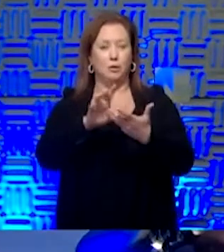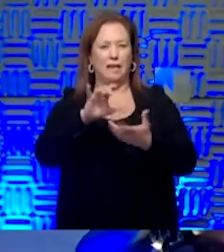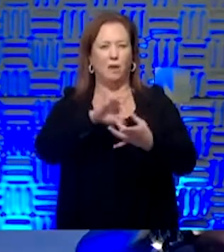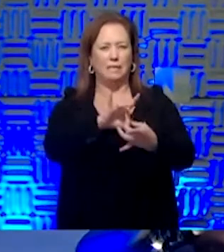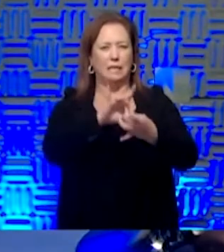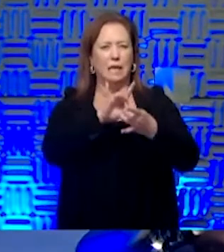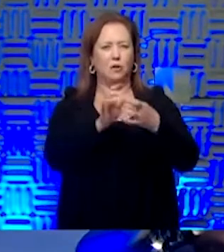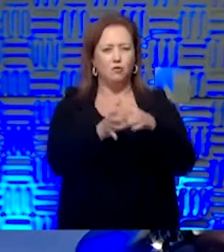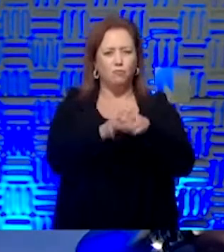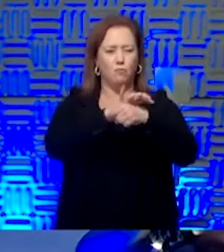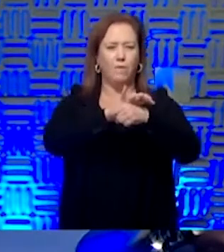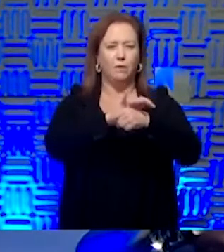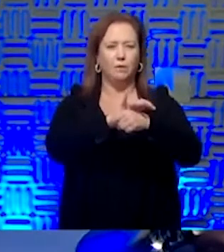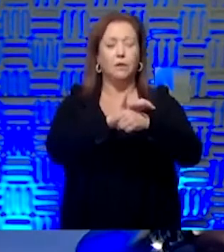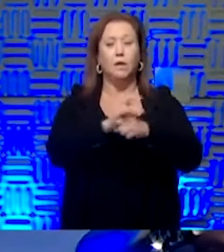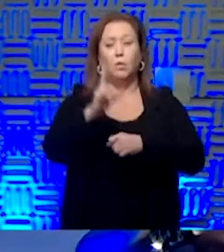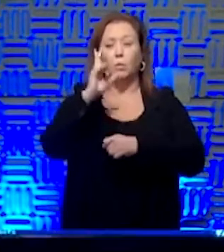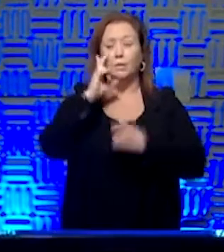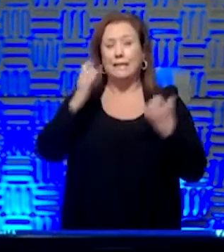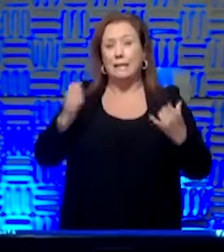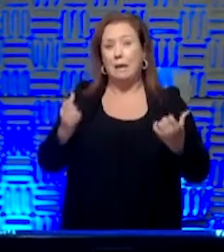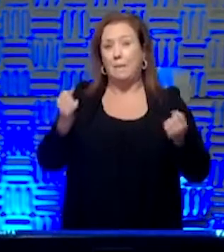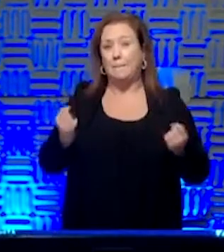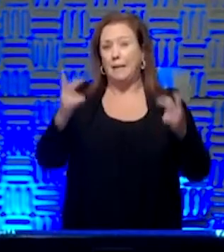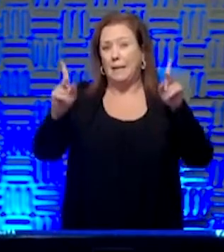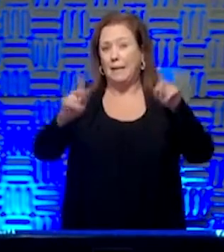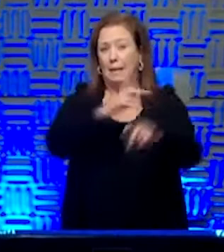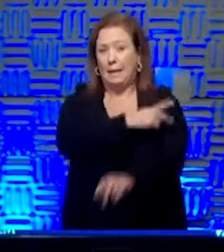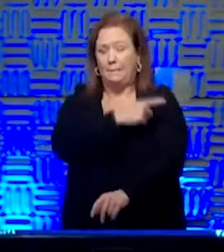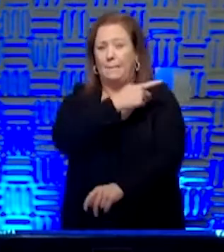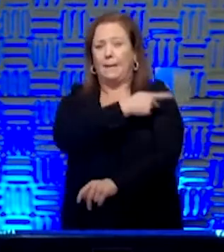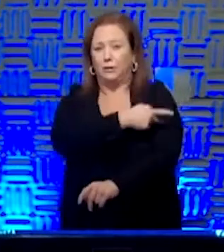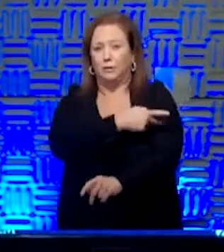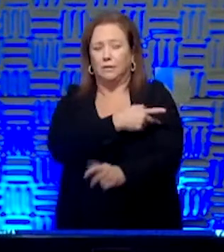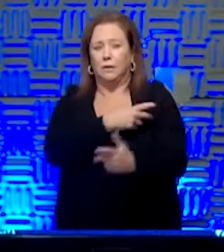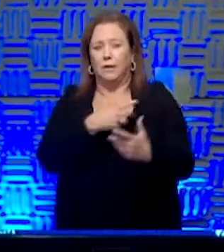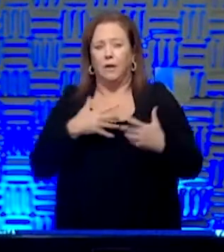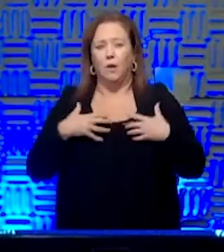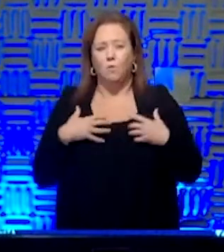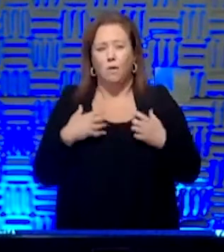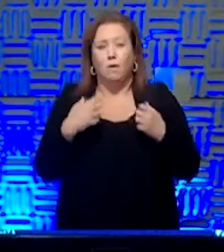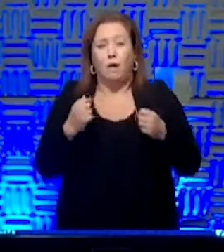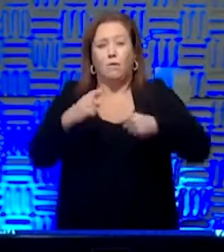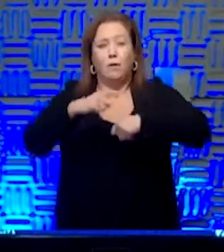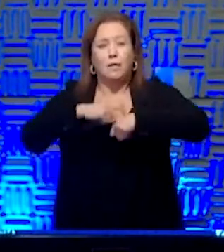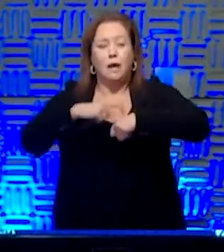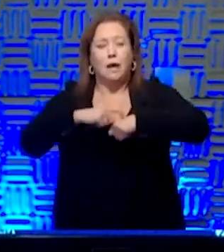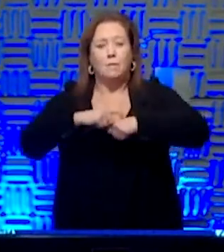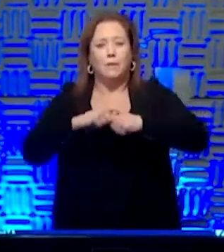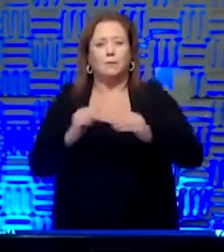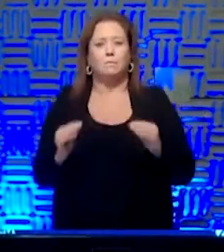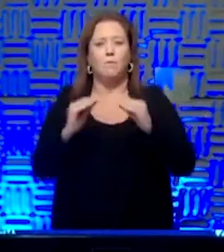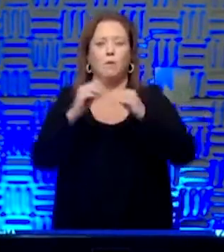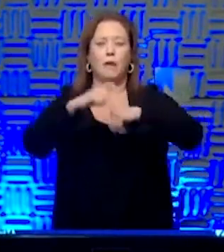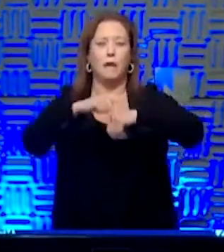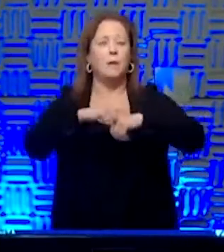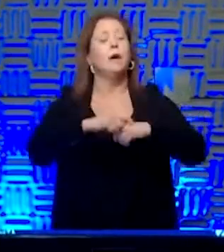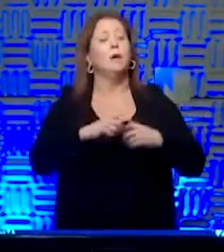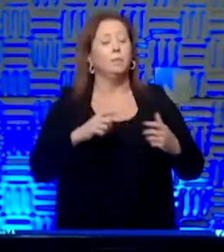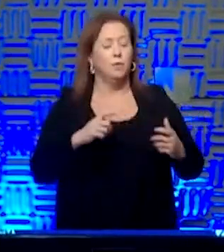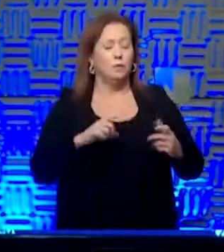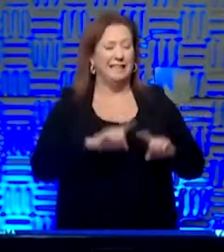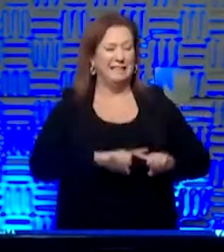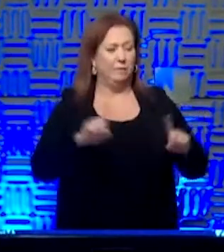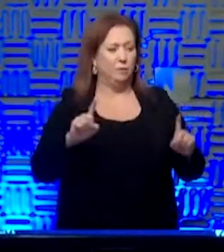But what we're seeing is a lot of patients do take a longer time to feel good. Better. There's a difference between I'm infectious and I